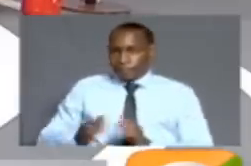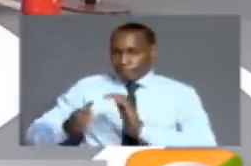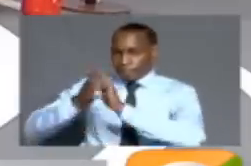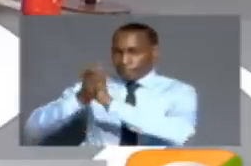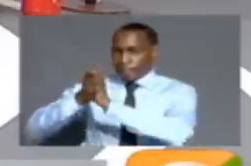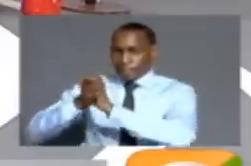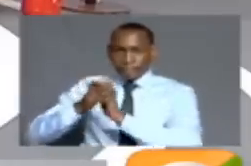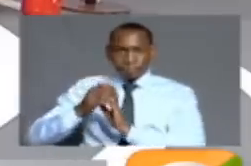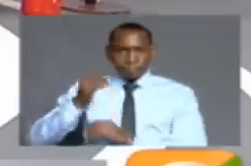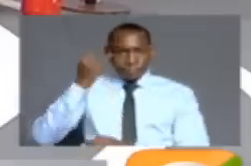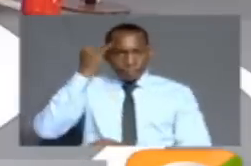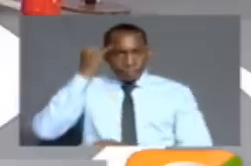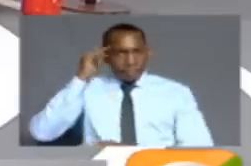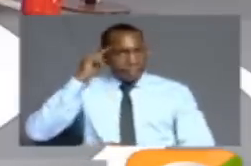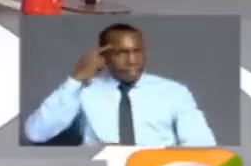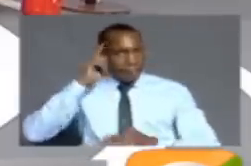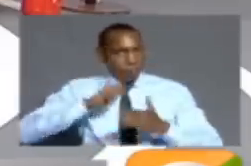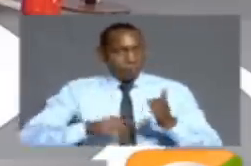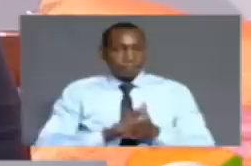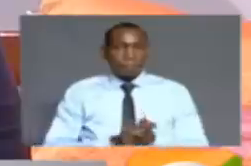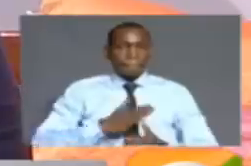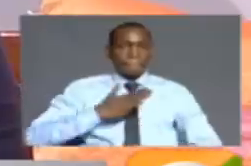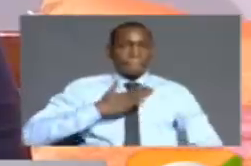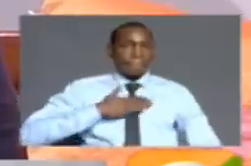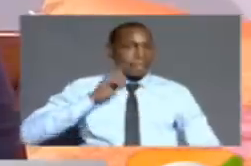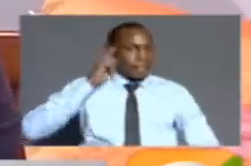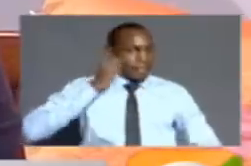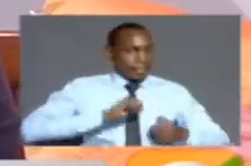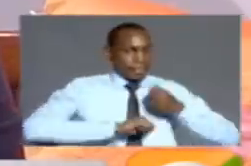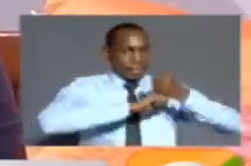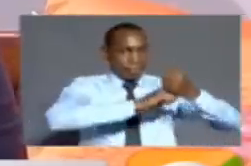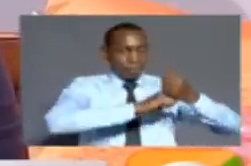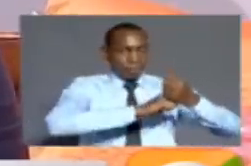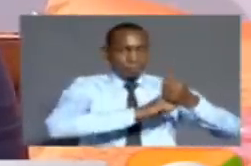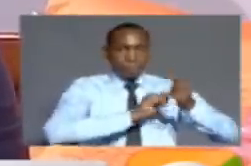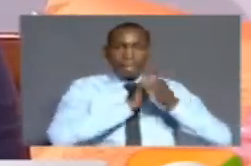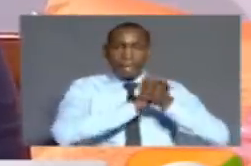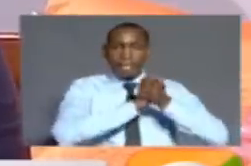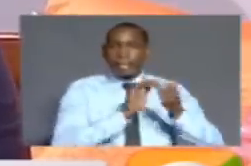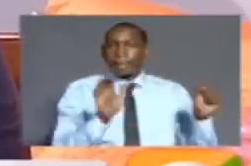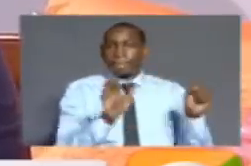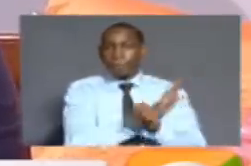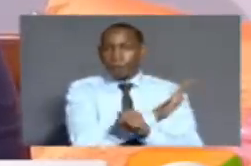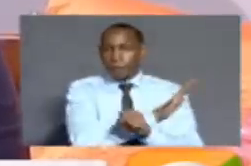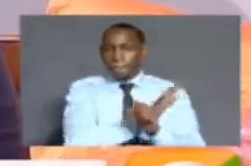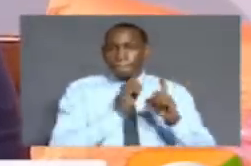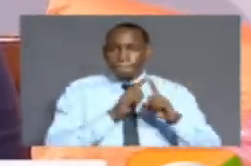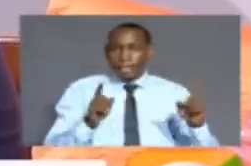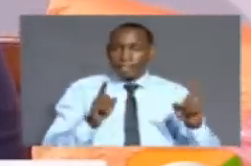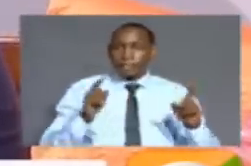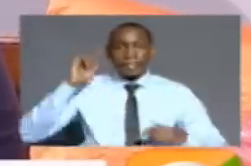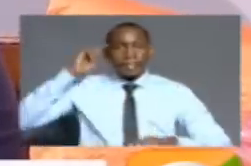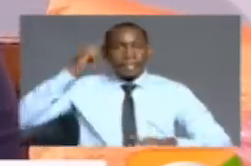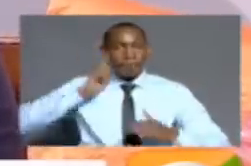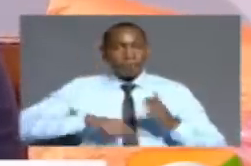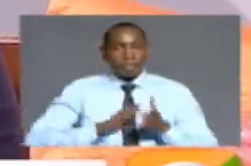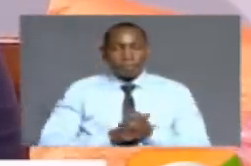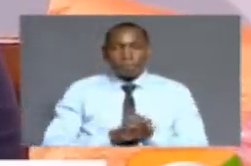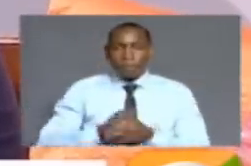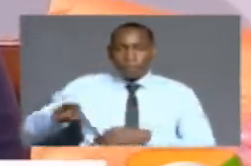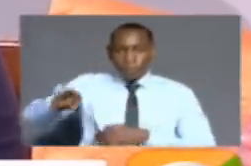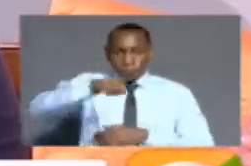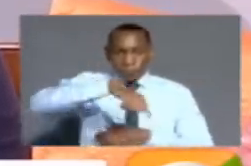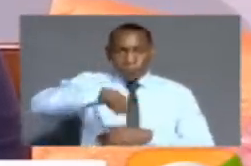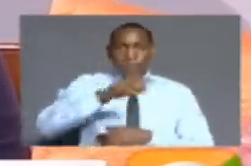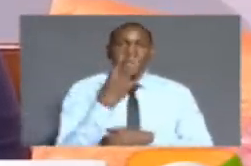Your thoughts. I think I support the handshake 100%. But I think that we in the